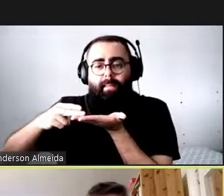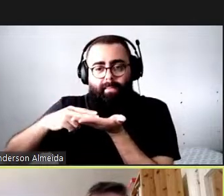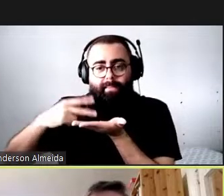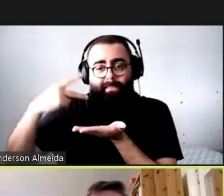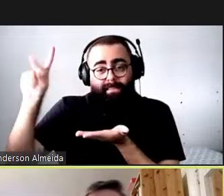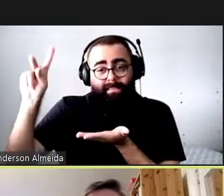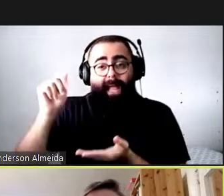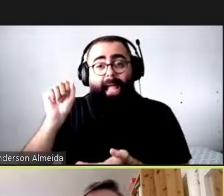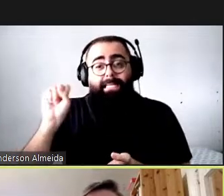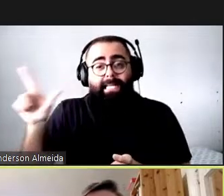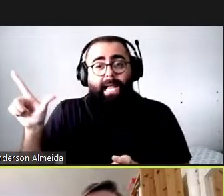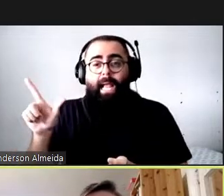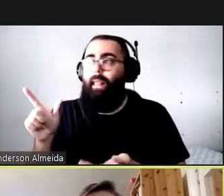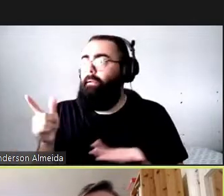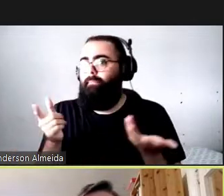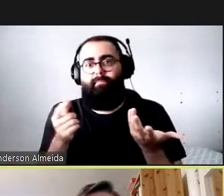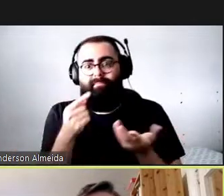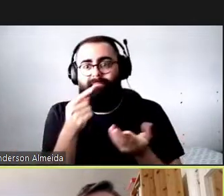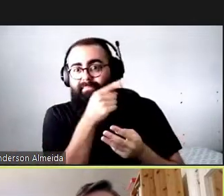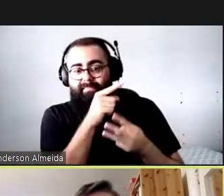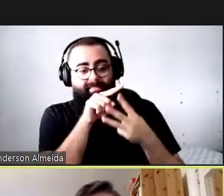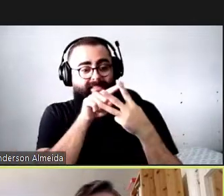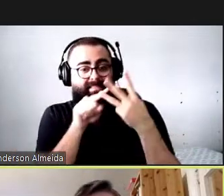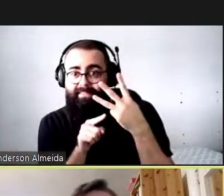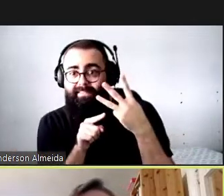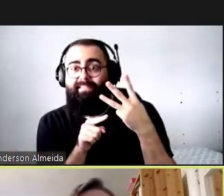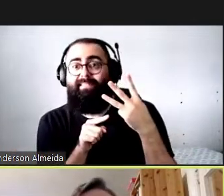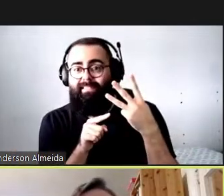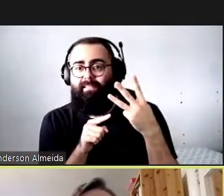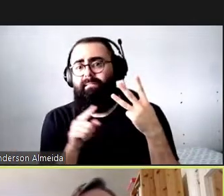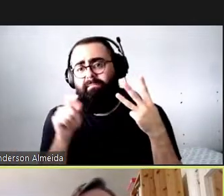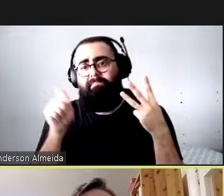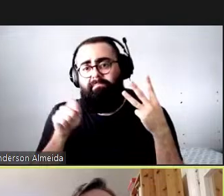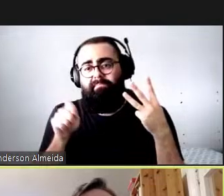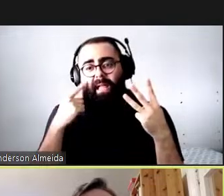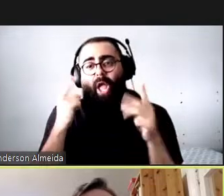in ASL according to these three parameters.